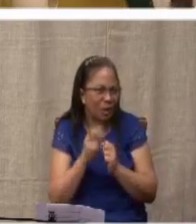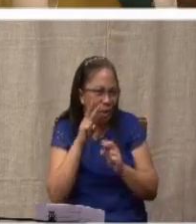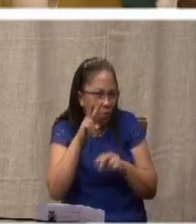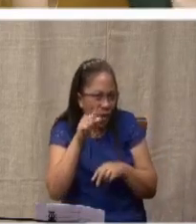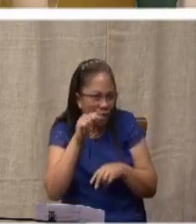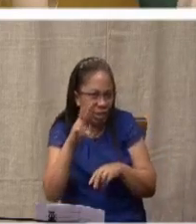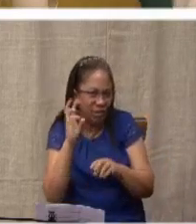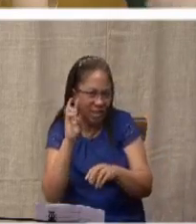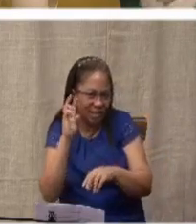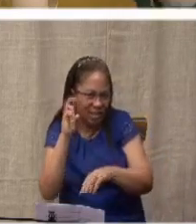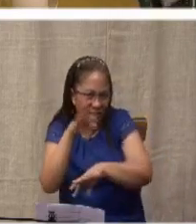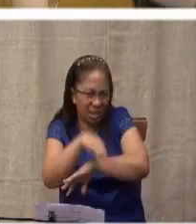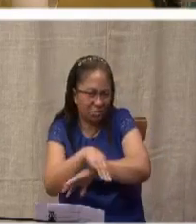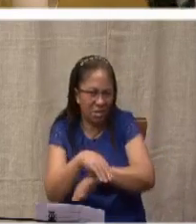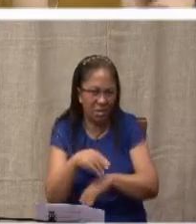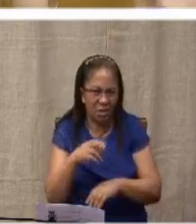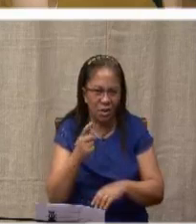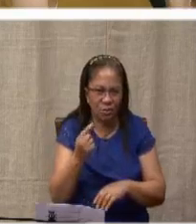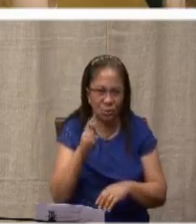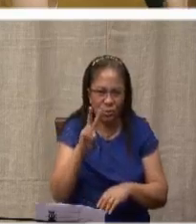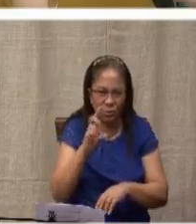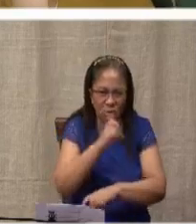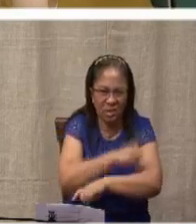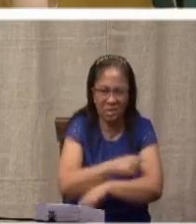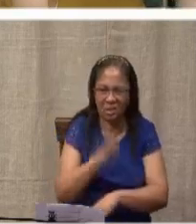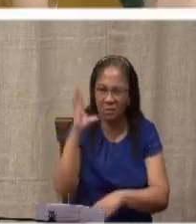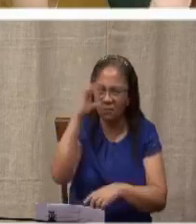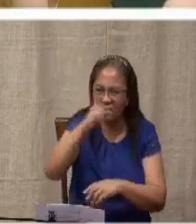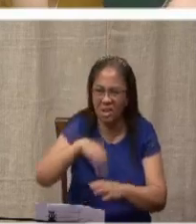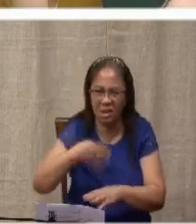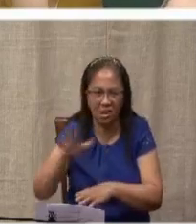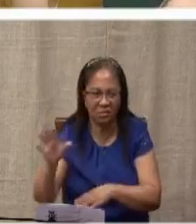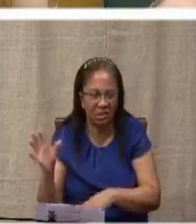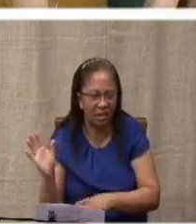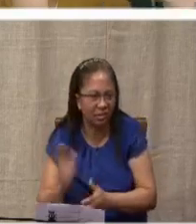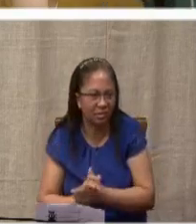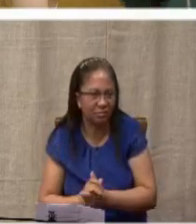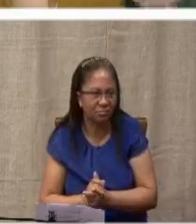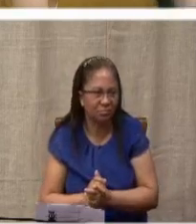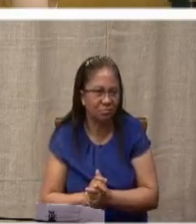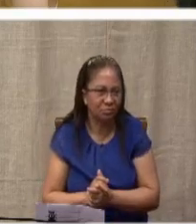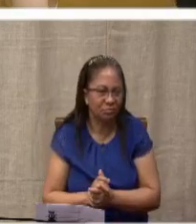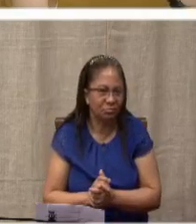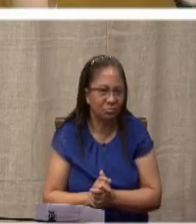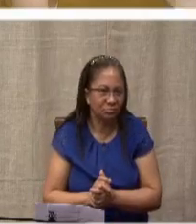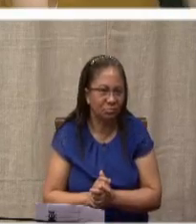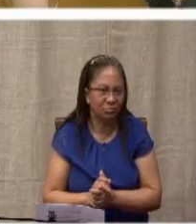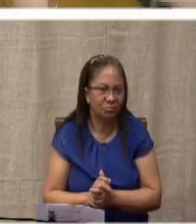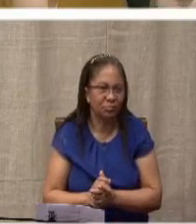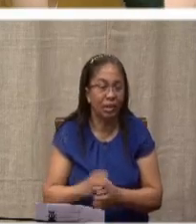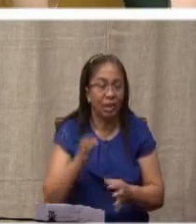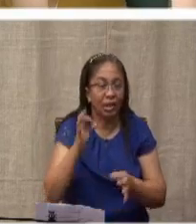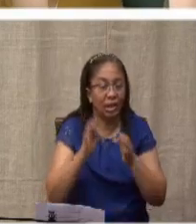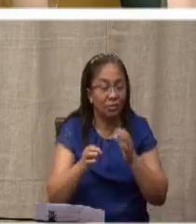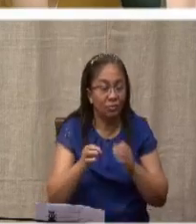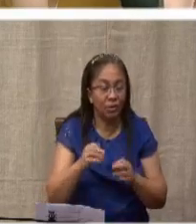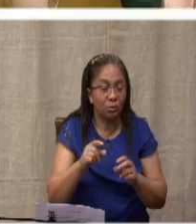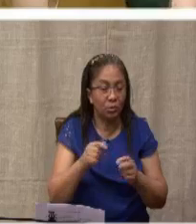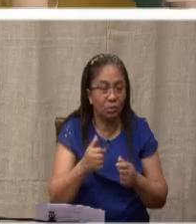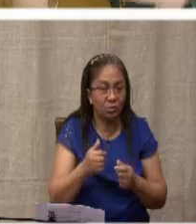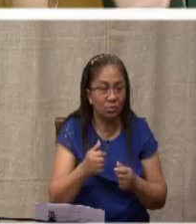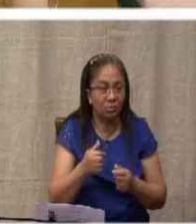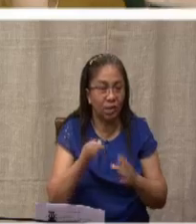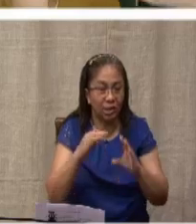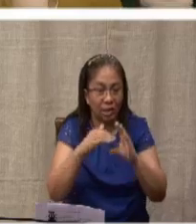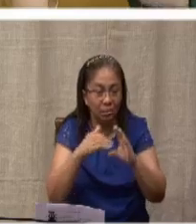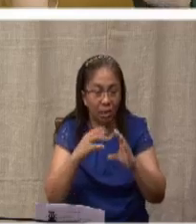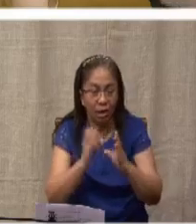six in the evening you do it two days you forget the third i would say do the whatsapp or the email will come to you remember that's the